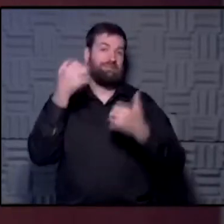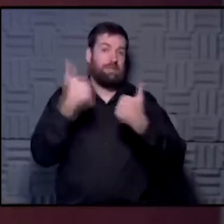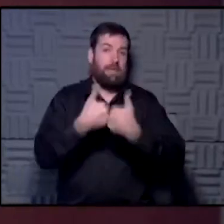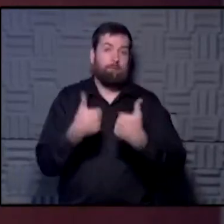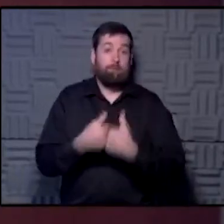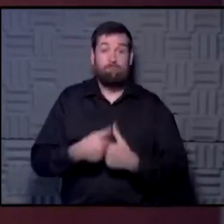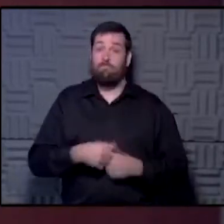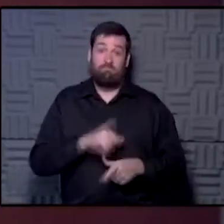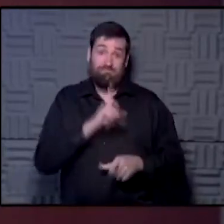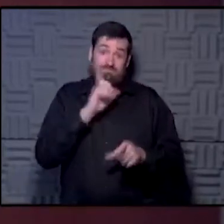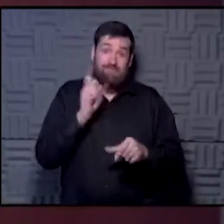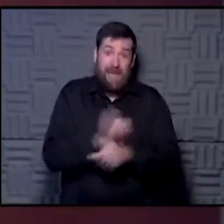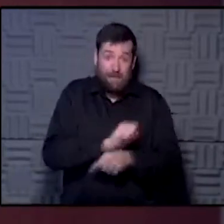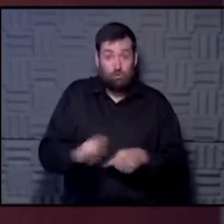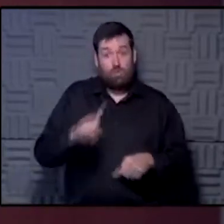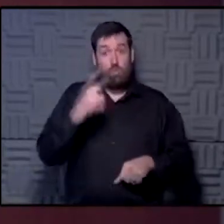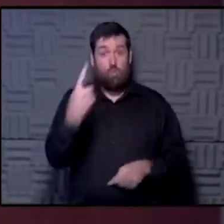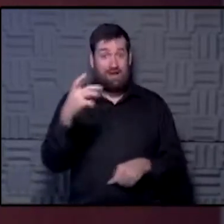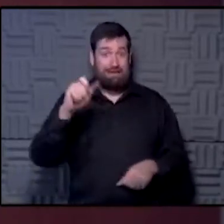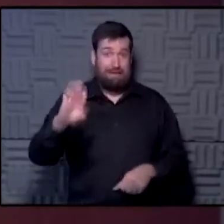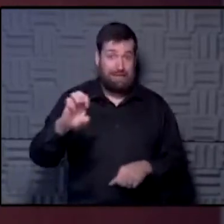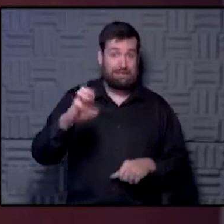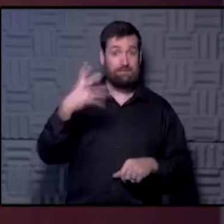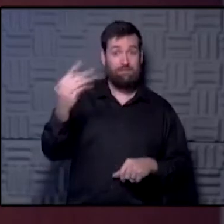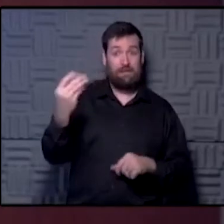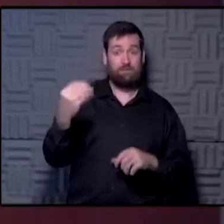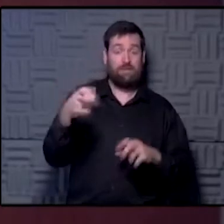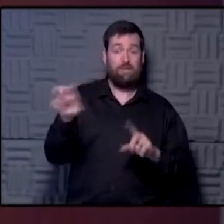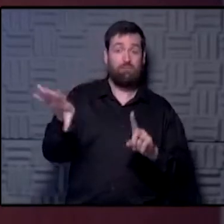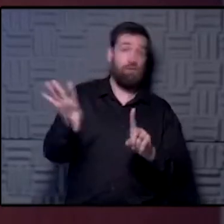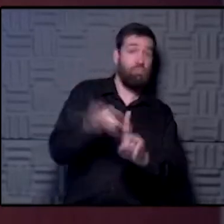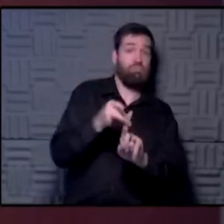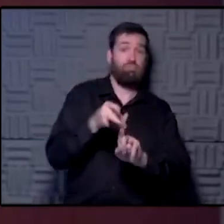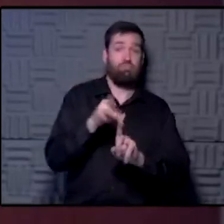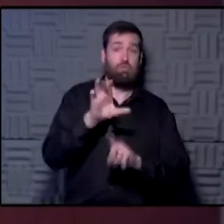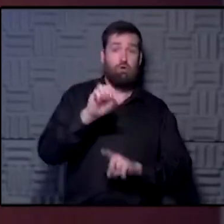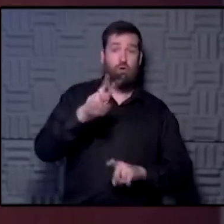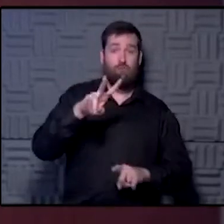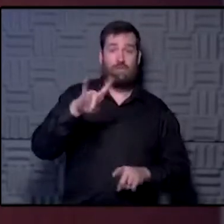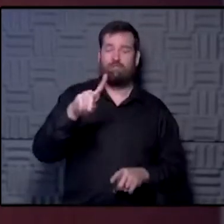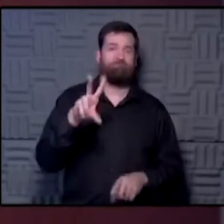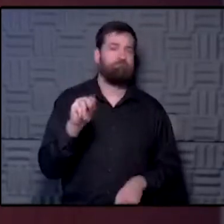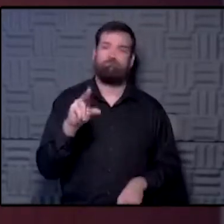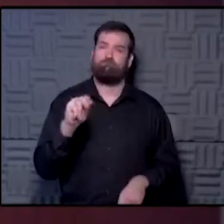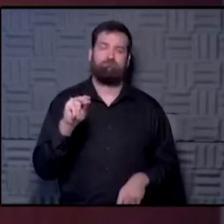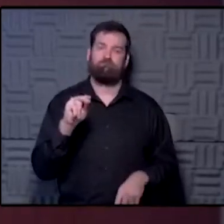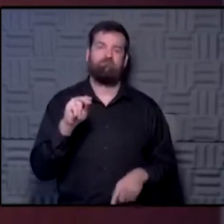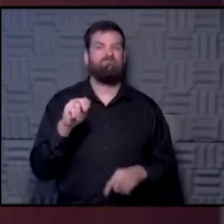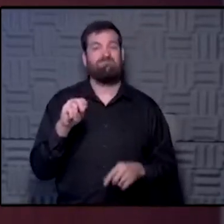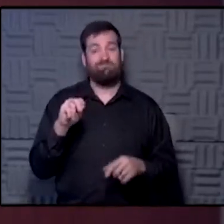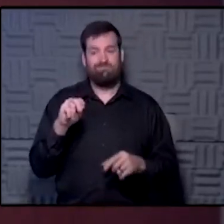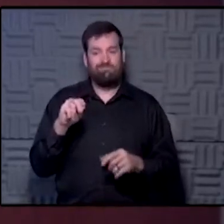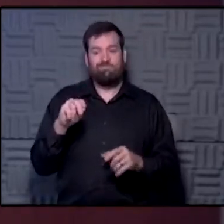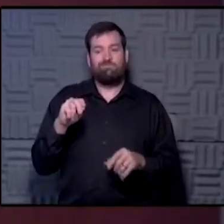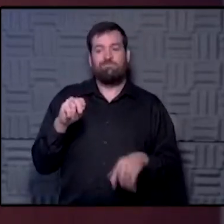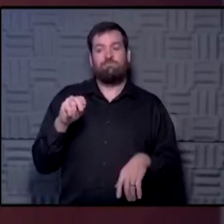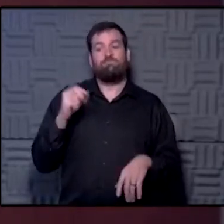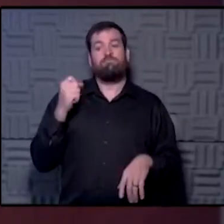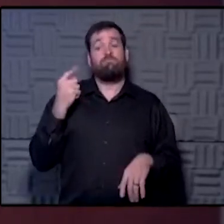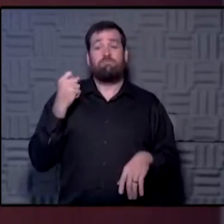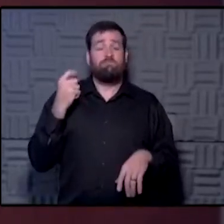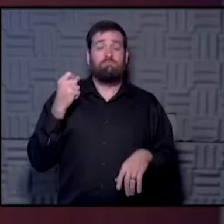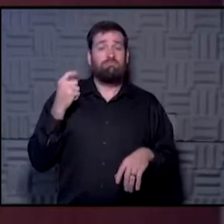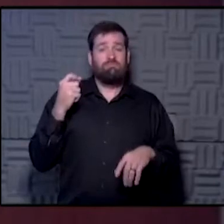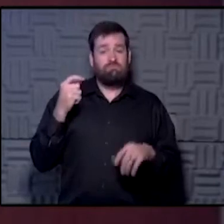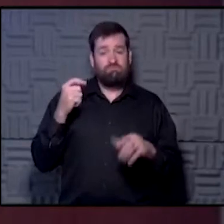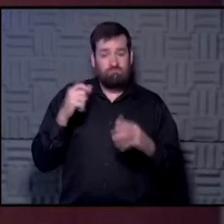accurate that we only have one known case of outdoor transmission. The dynamics of transmission